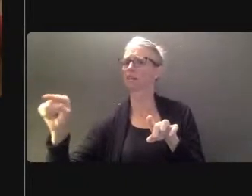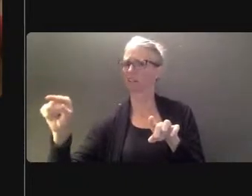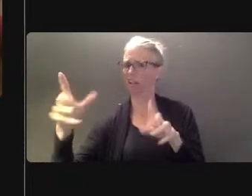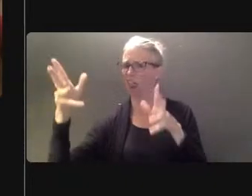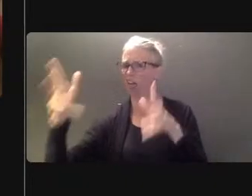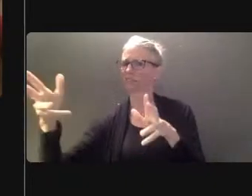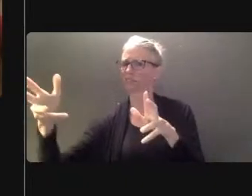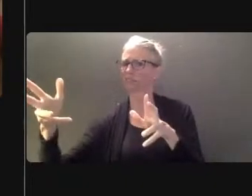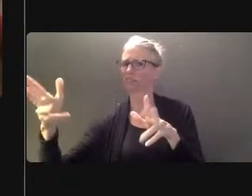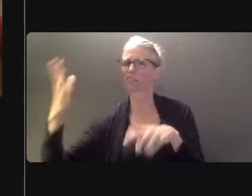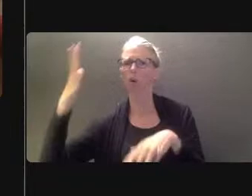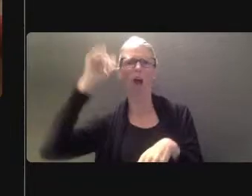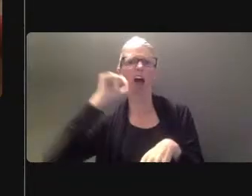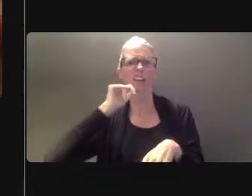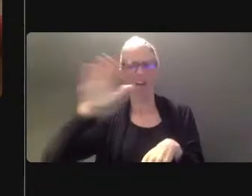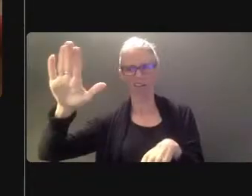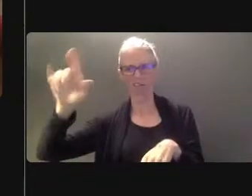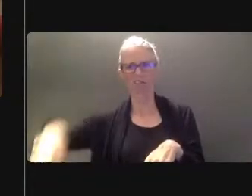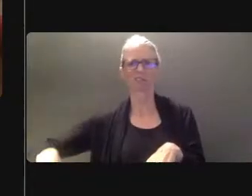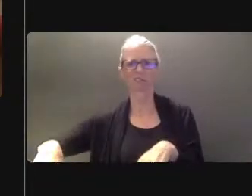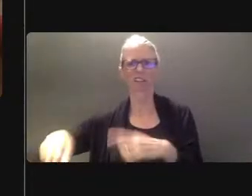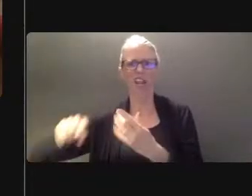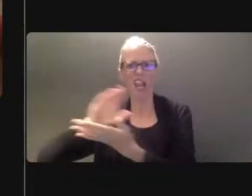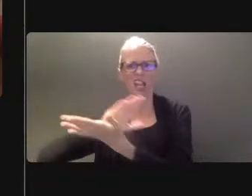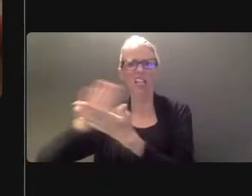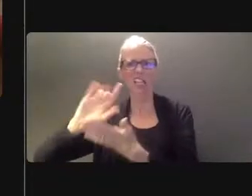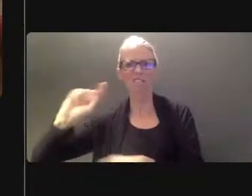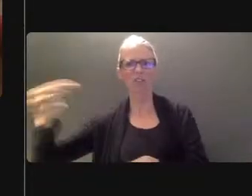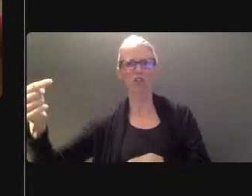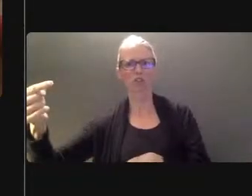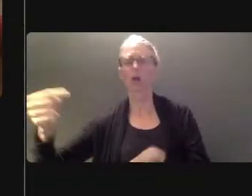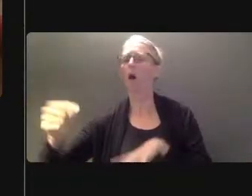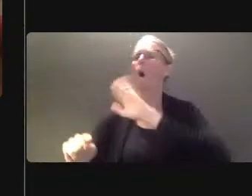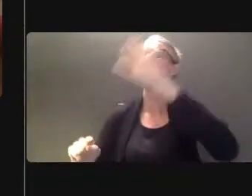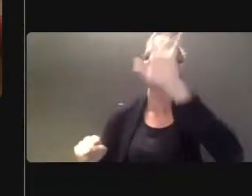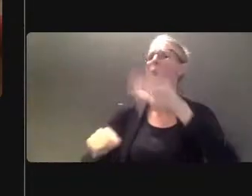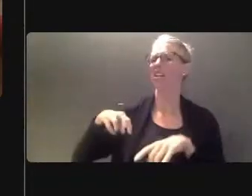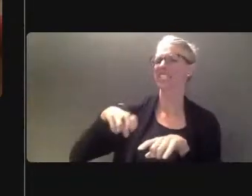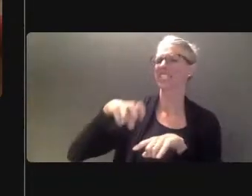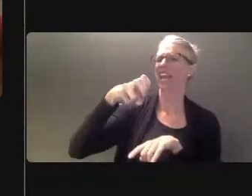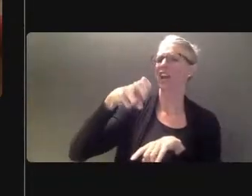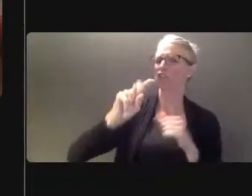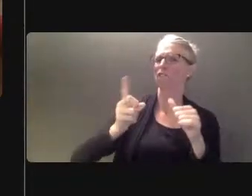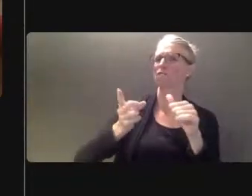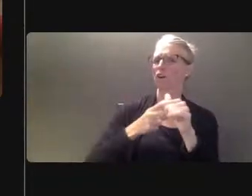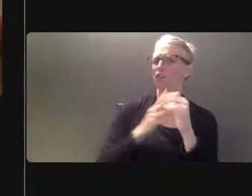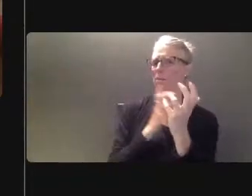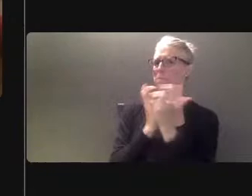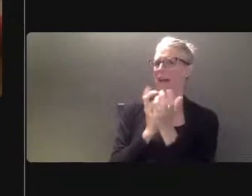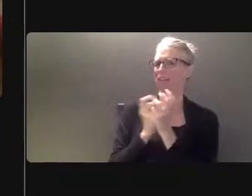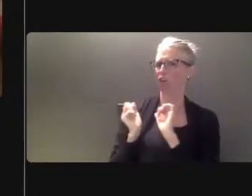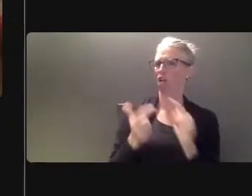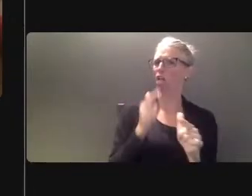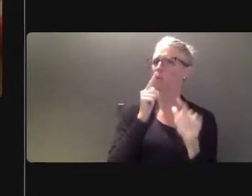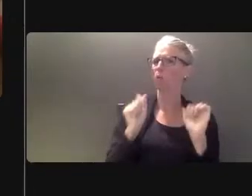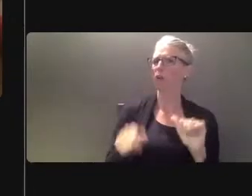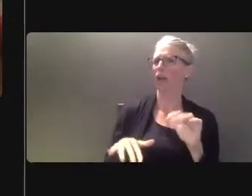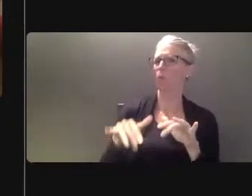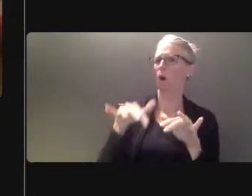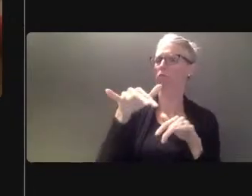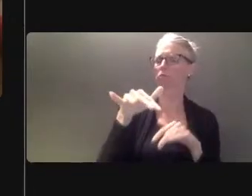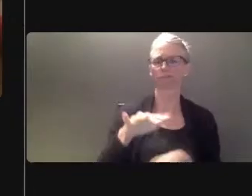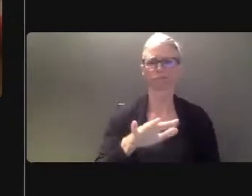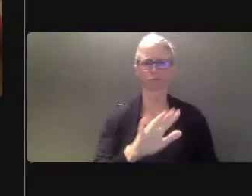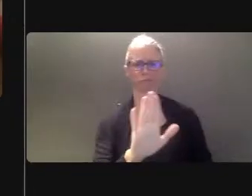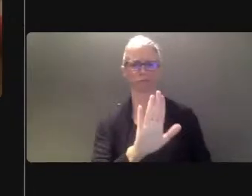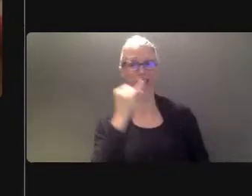it's like the student's like, well, if you do the ramp, then it is accessible for everybody before the stairs. But that's again just numbers